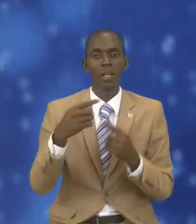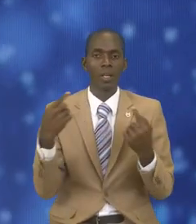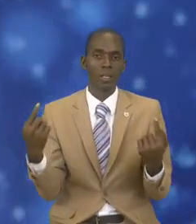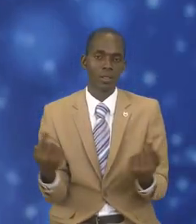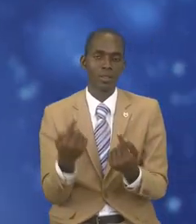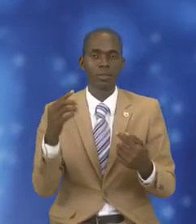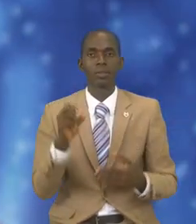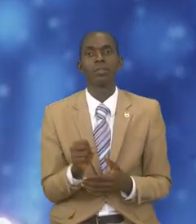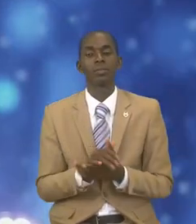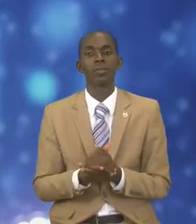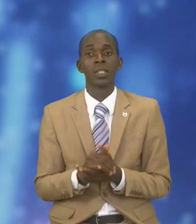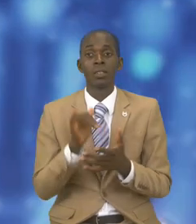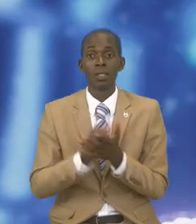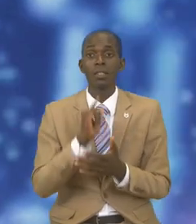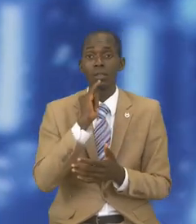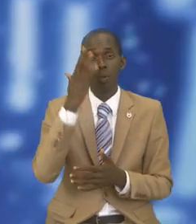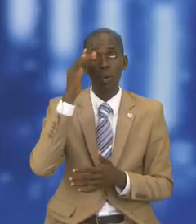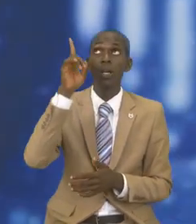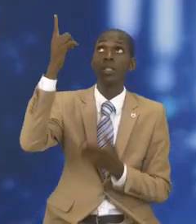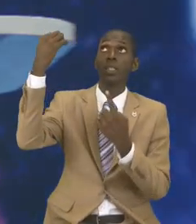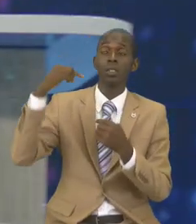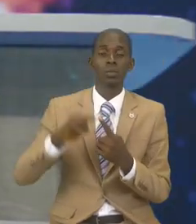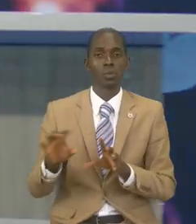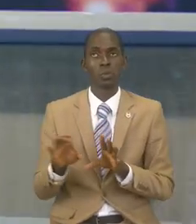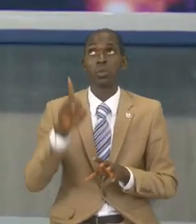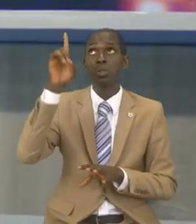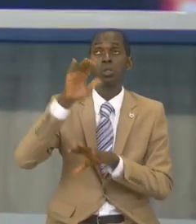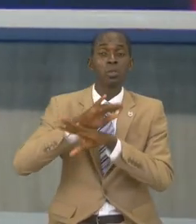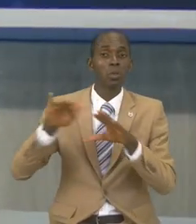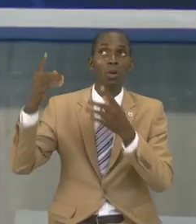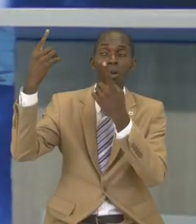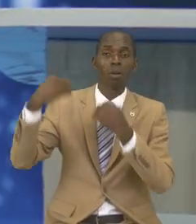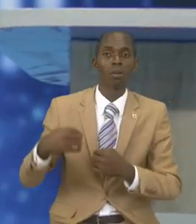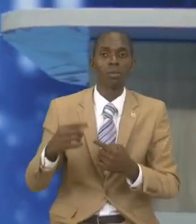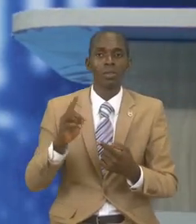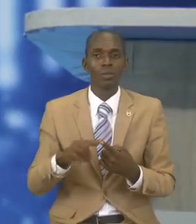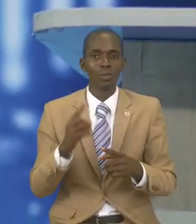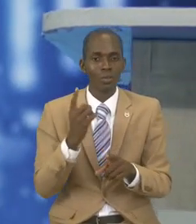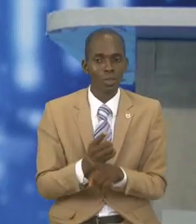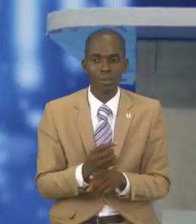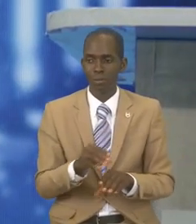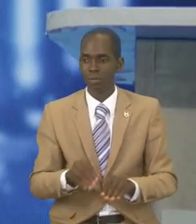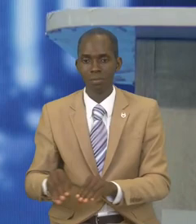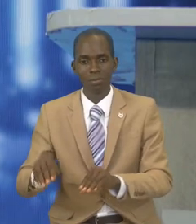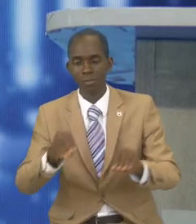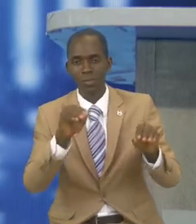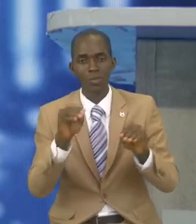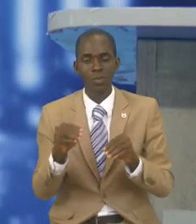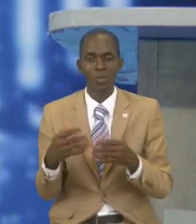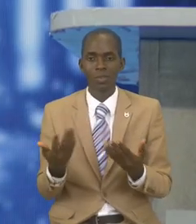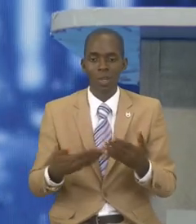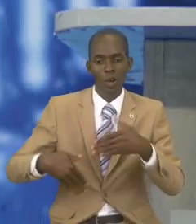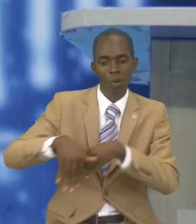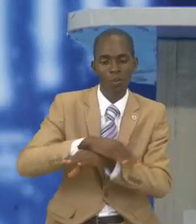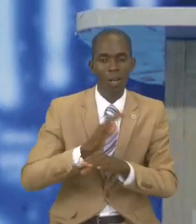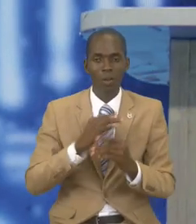their sins. That's what he came to do. He didn't come to just, you know, gloss over our sin, cover